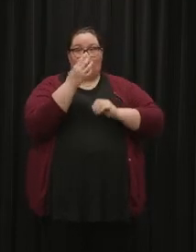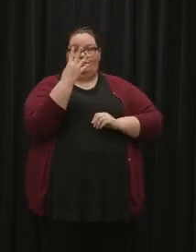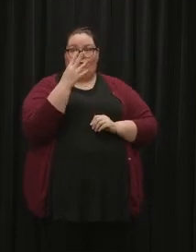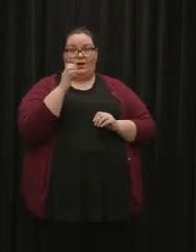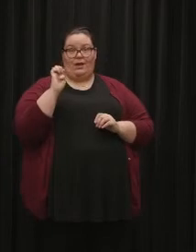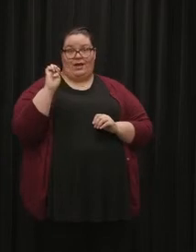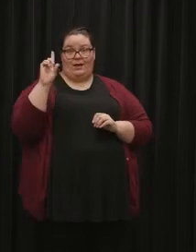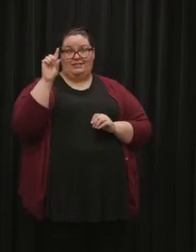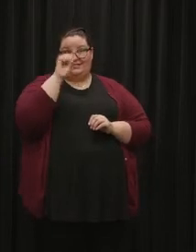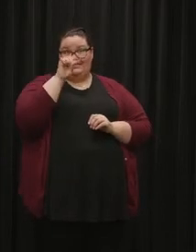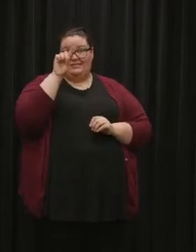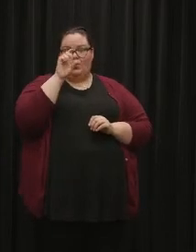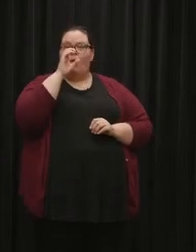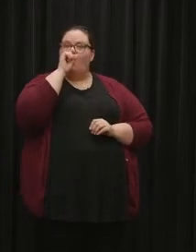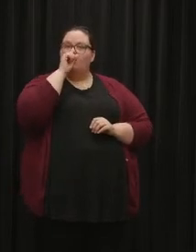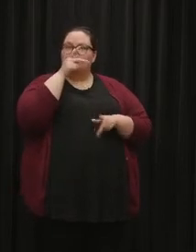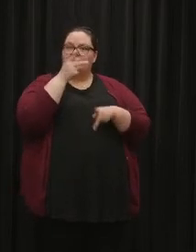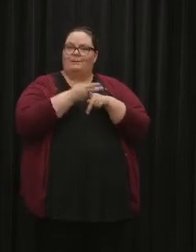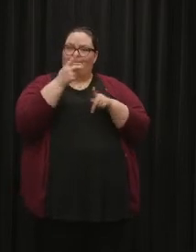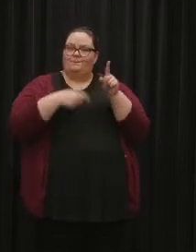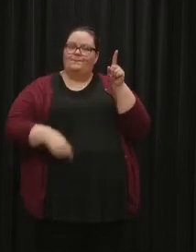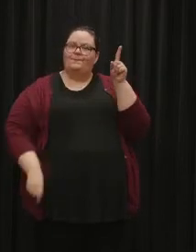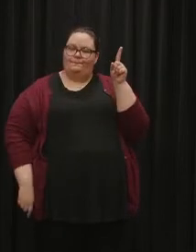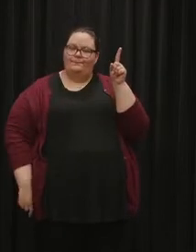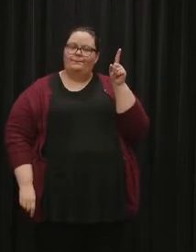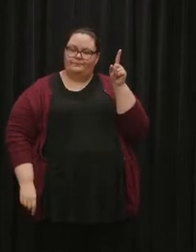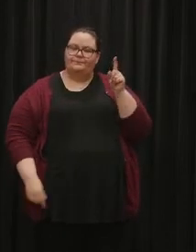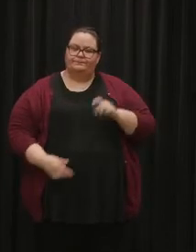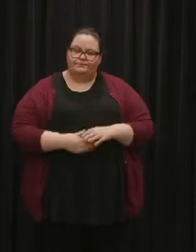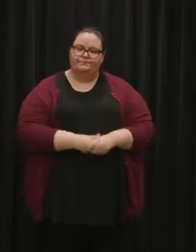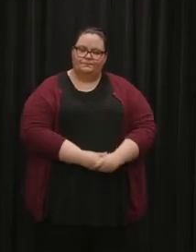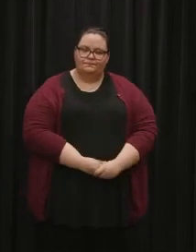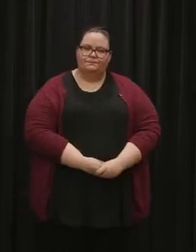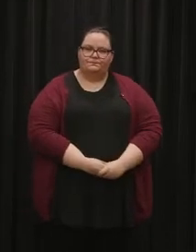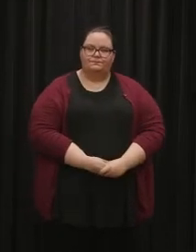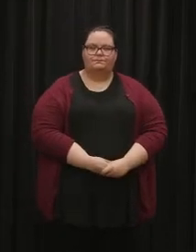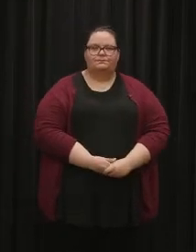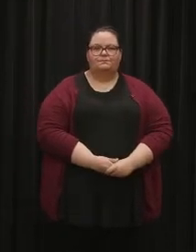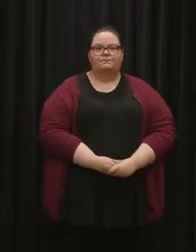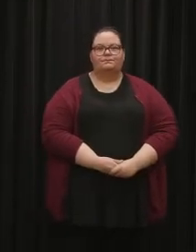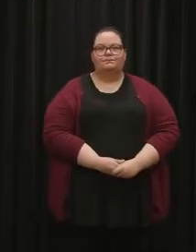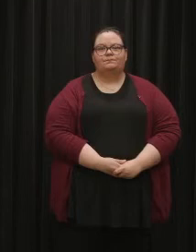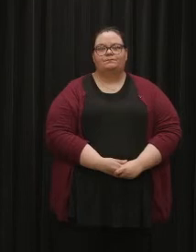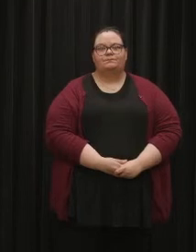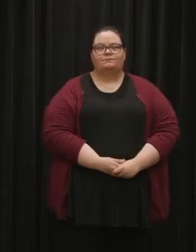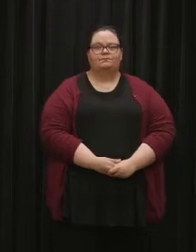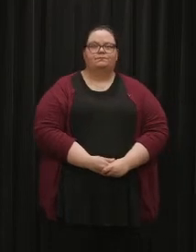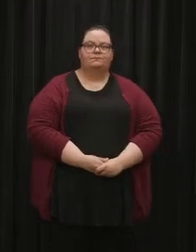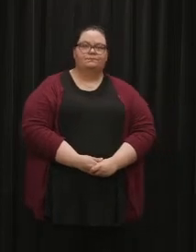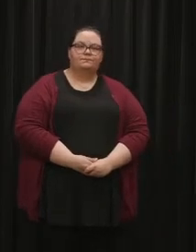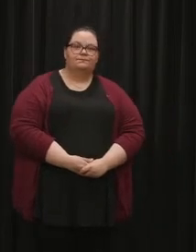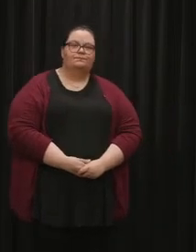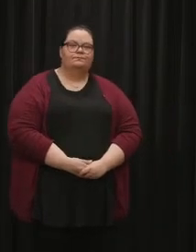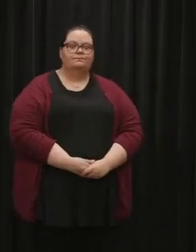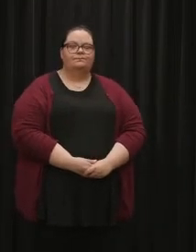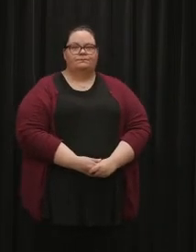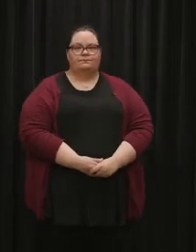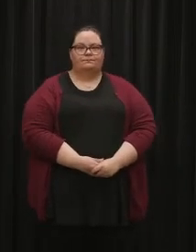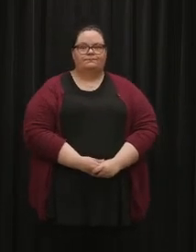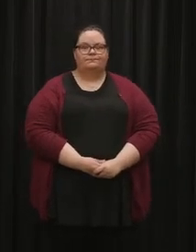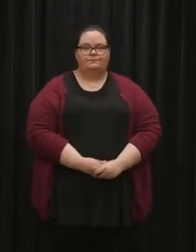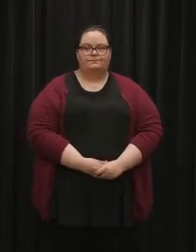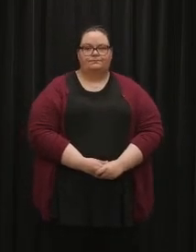region is still in the orange level. Pour le moment, zone 4. For now,